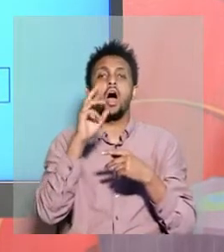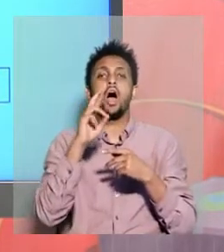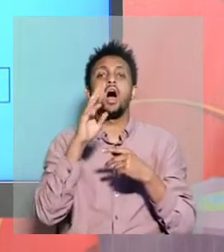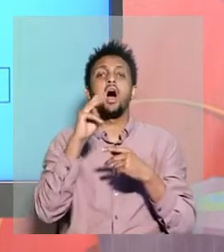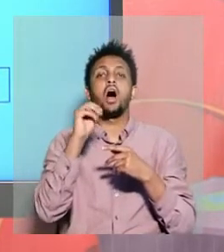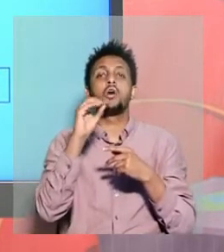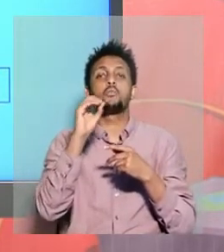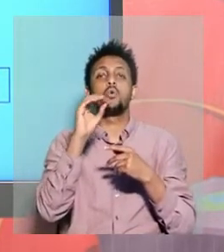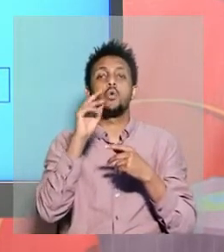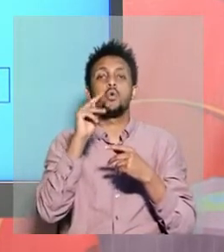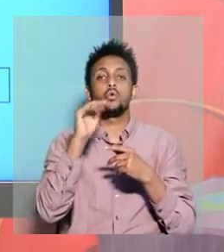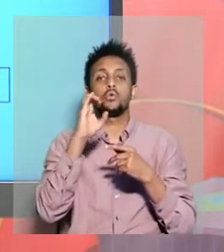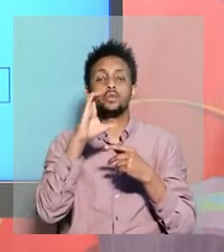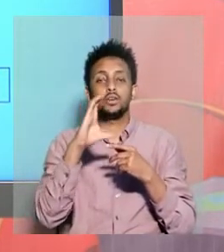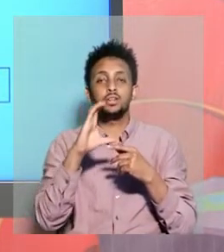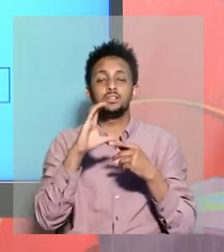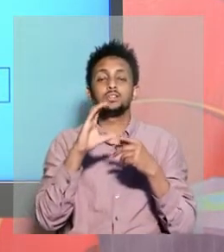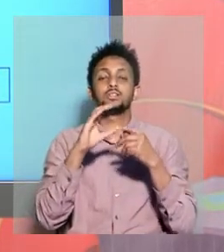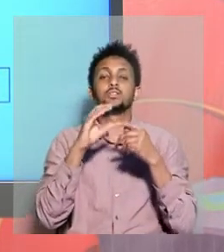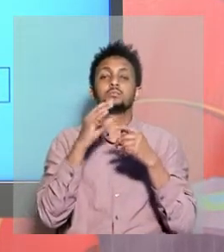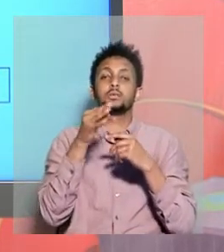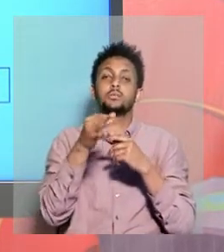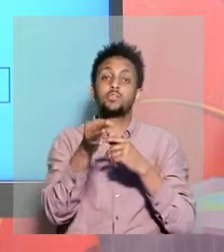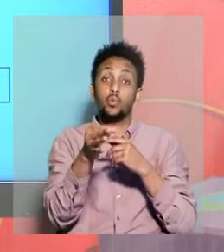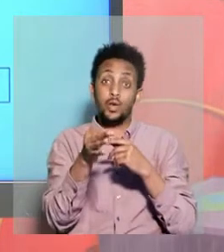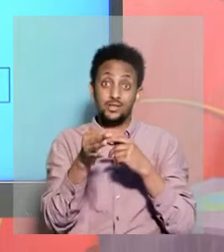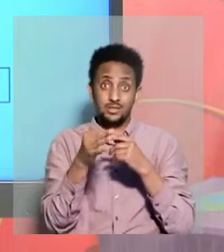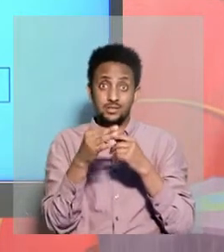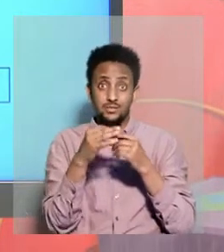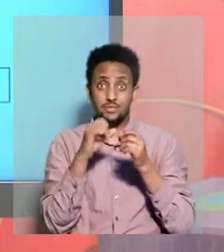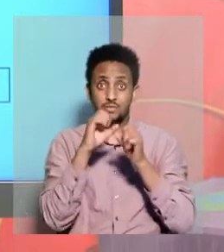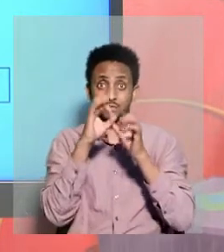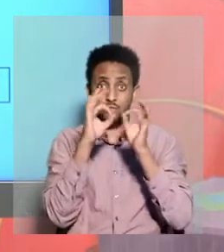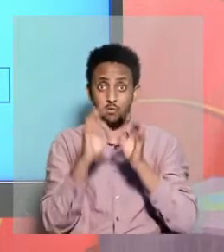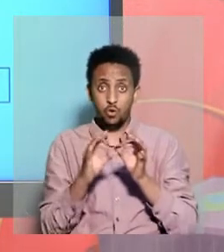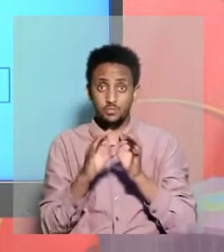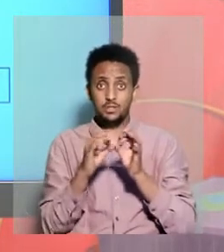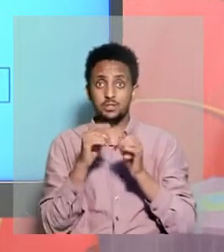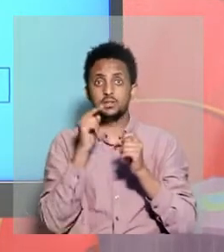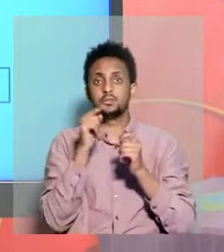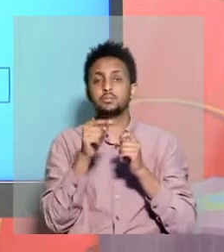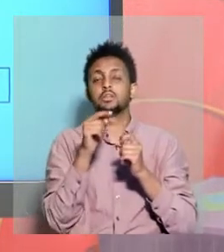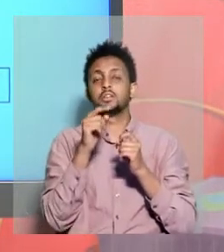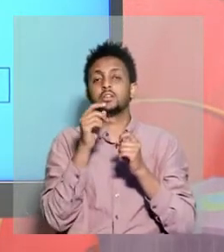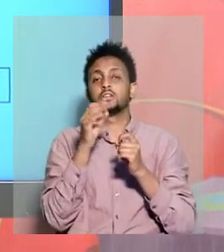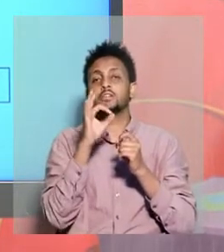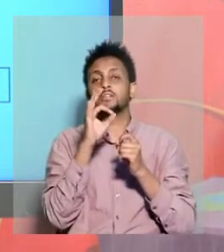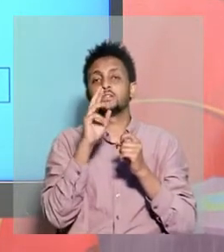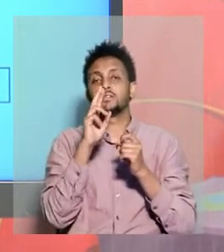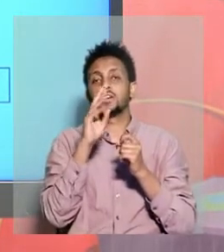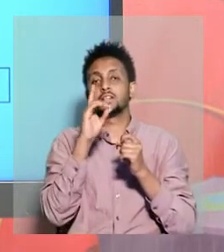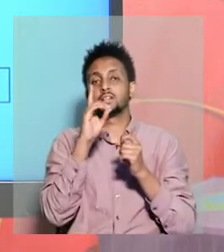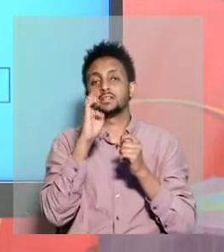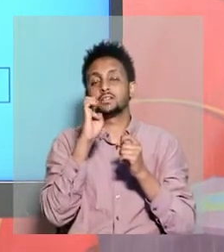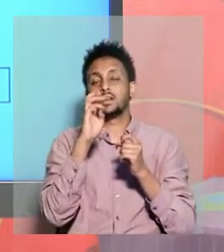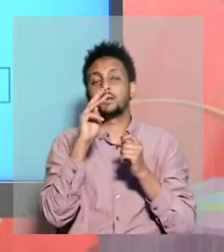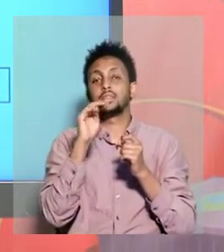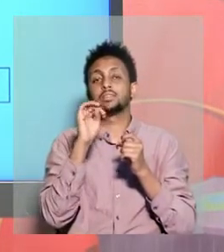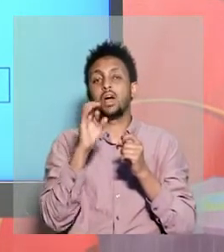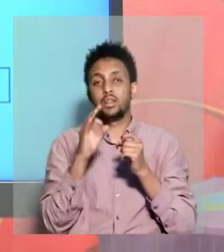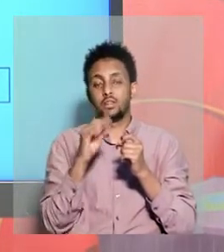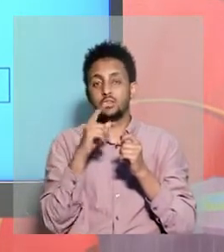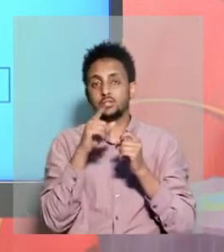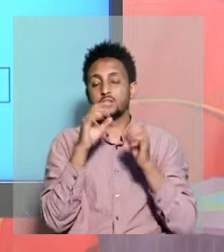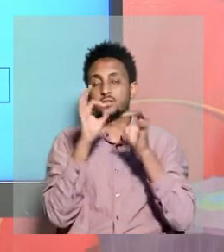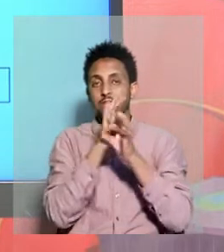have harmonic series or frequencies might be formed. This might be the fundamental frequency of a string